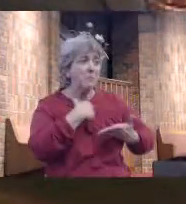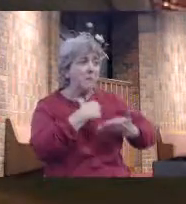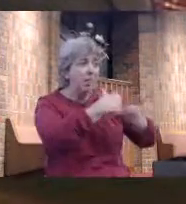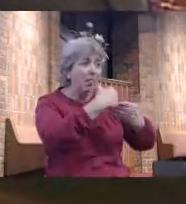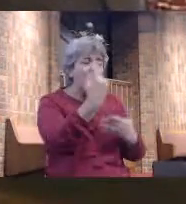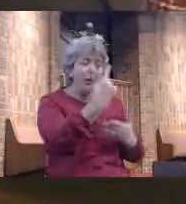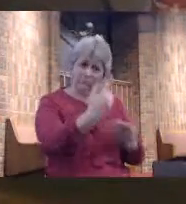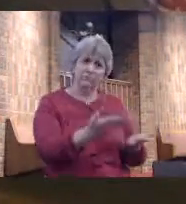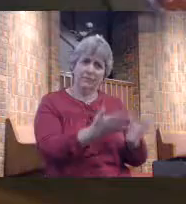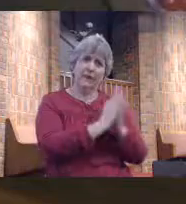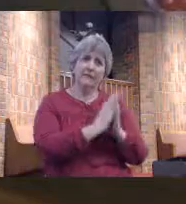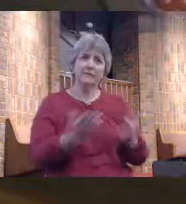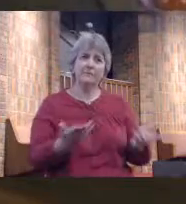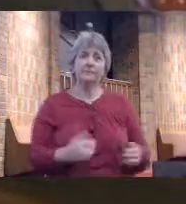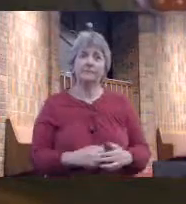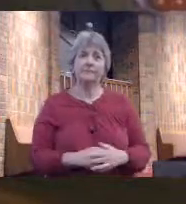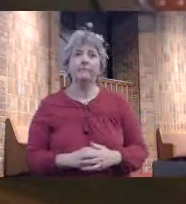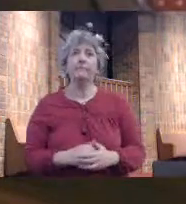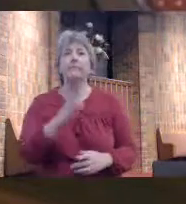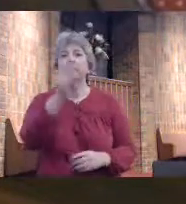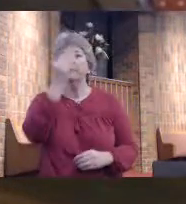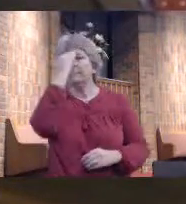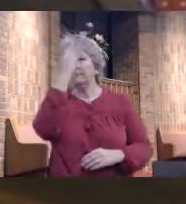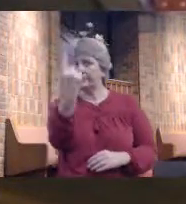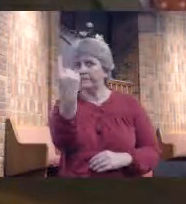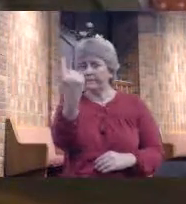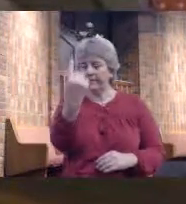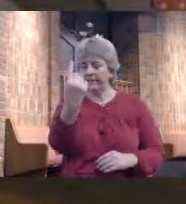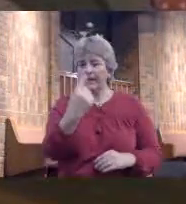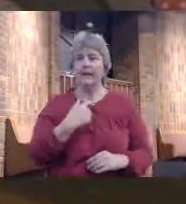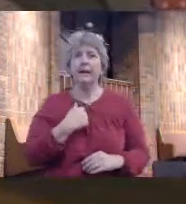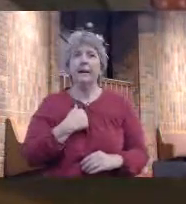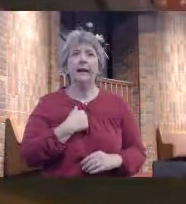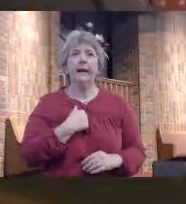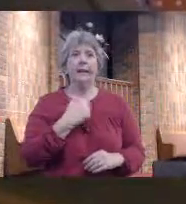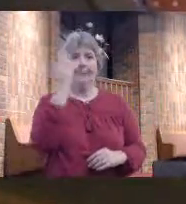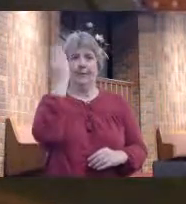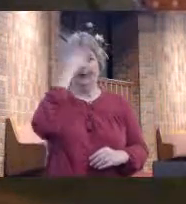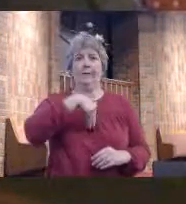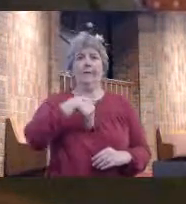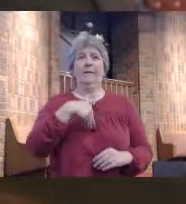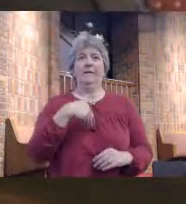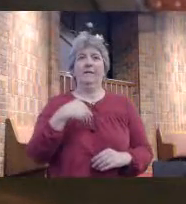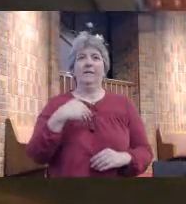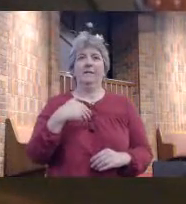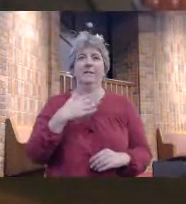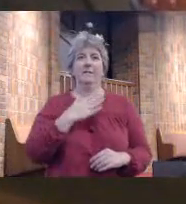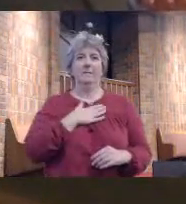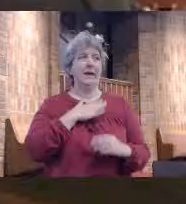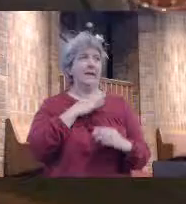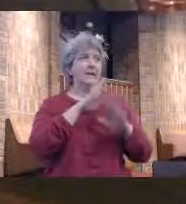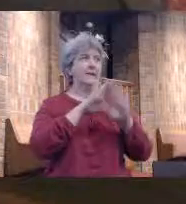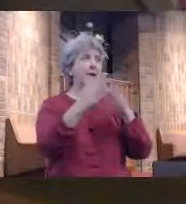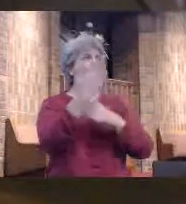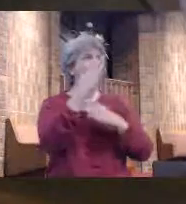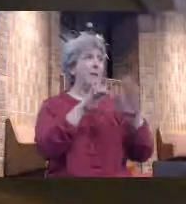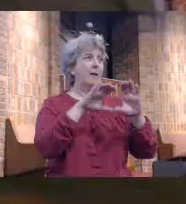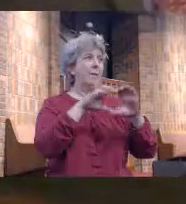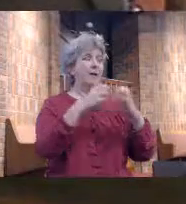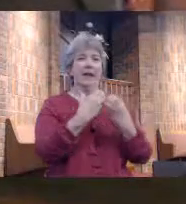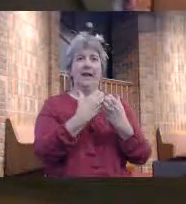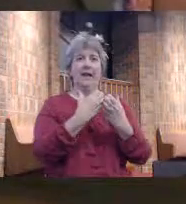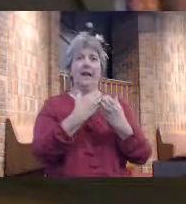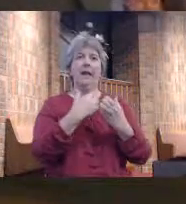them. I have one piece of information I've got to pass along. I neglected in my Sunday morning Bible class to pass out the